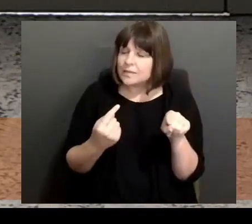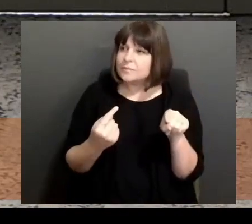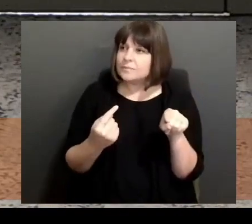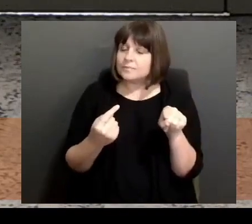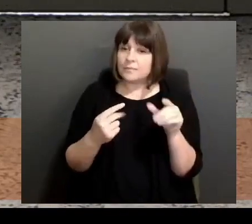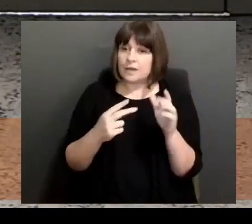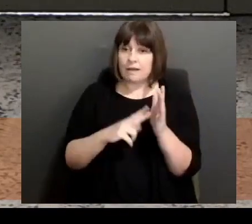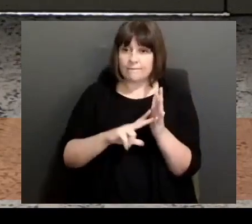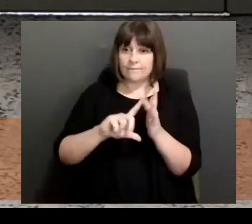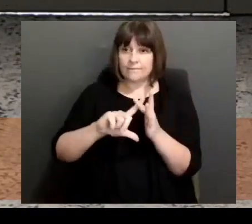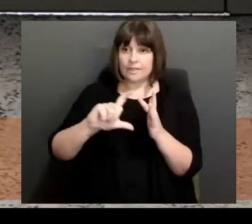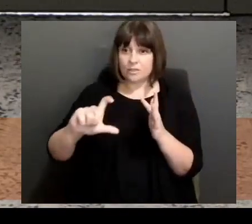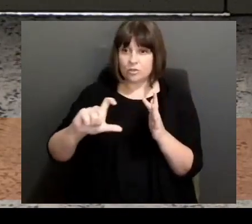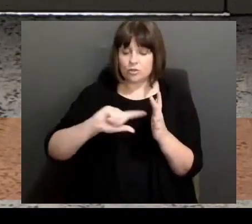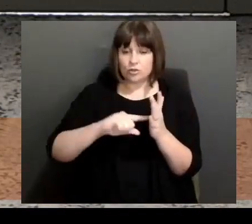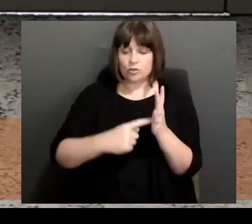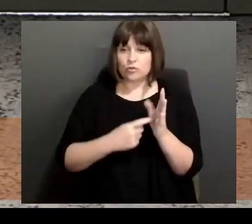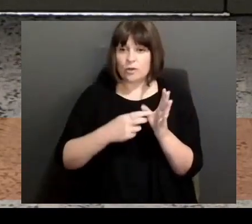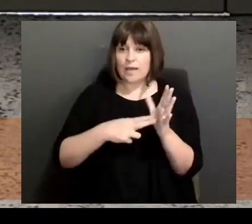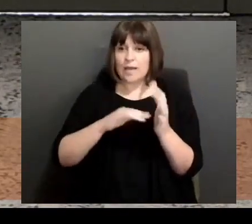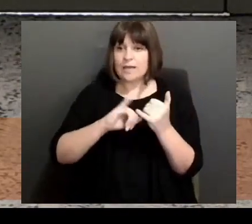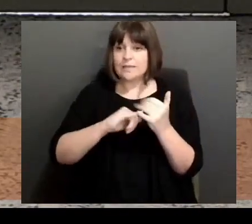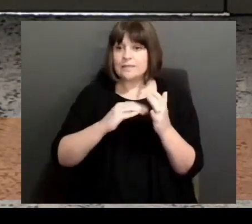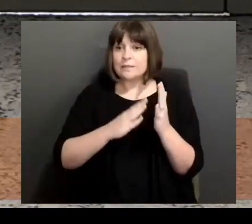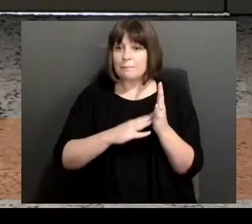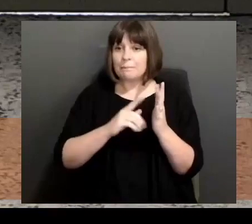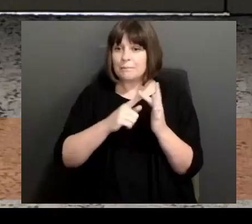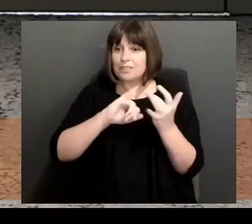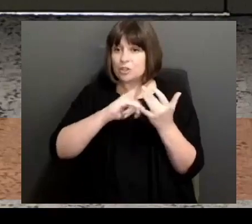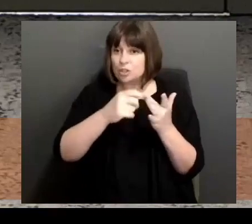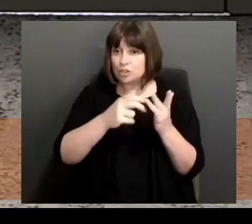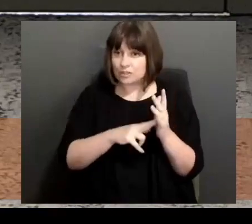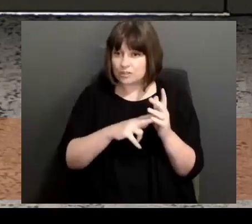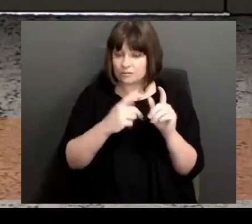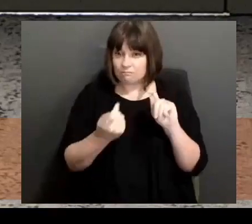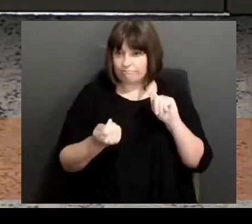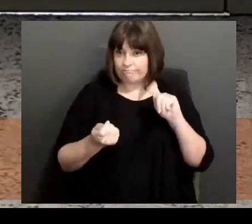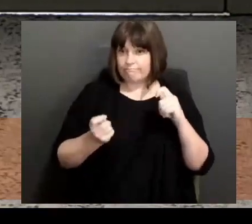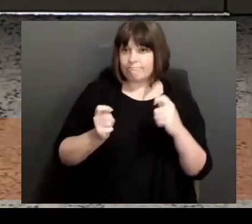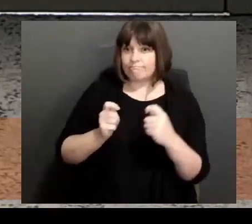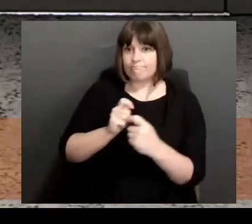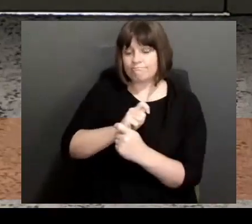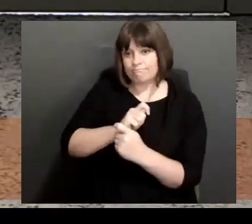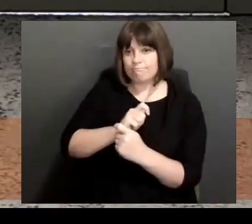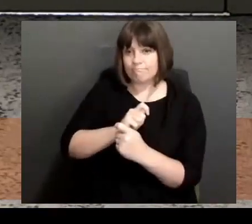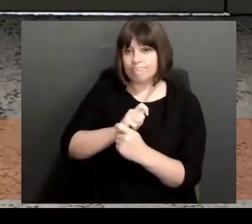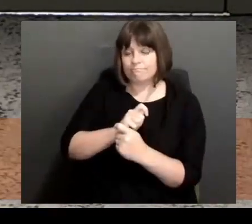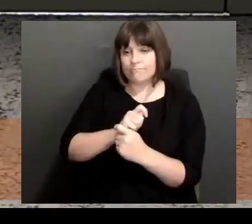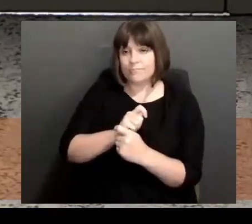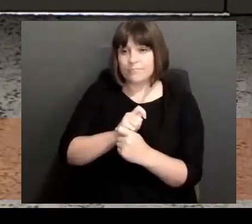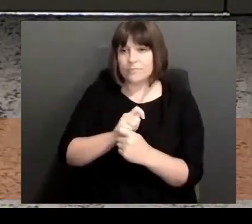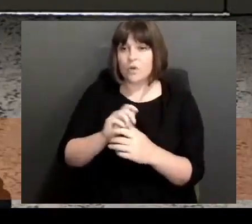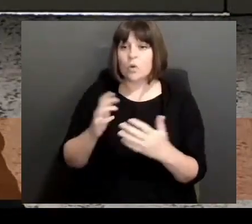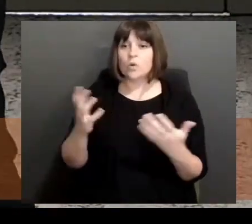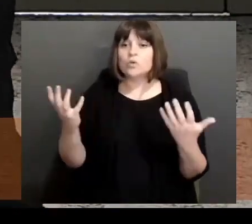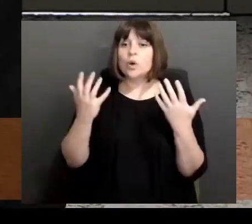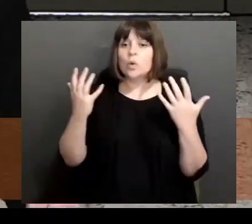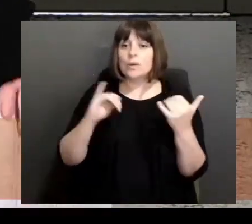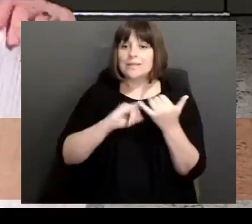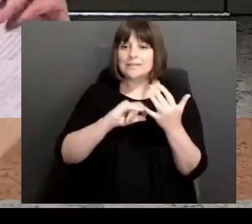Victorian Transmission Investment Framework reforms and offshore wind sector and some areas of